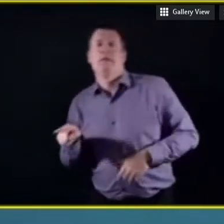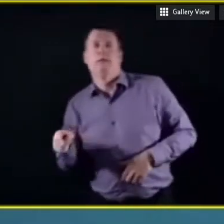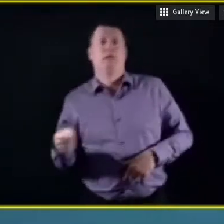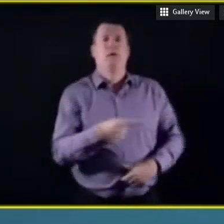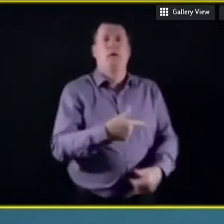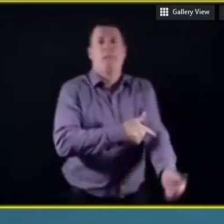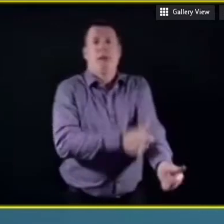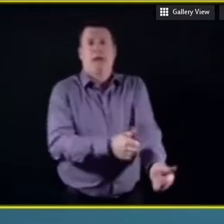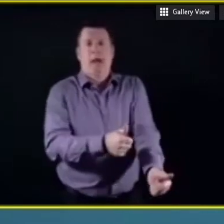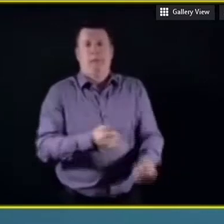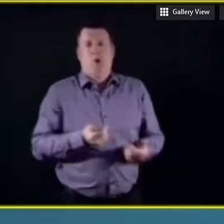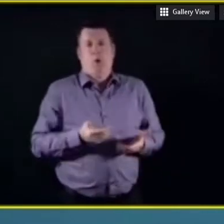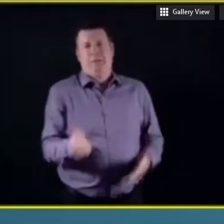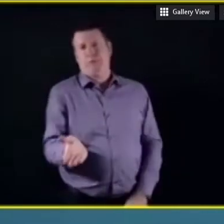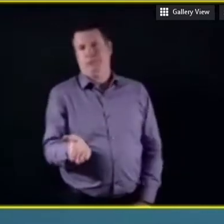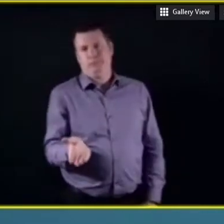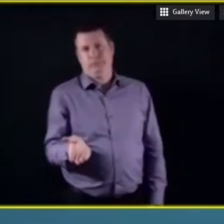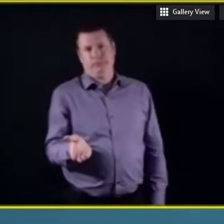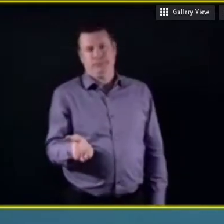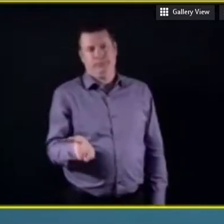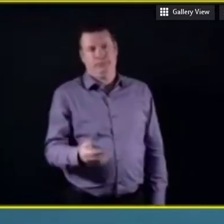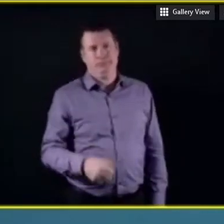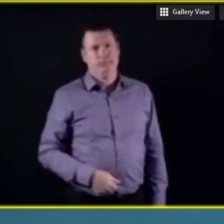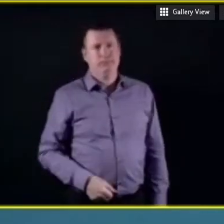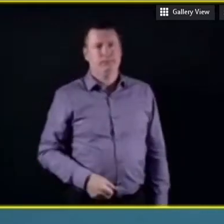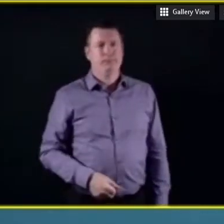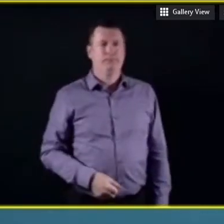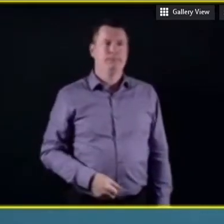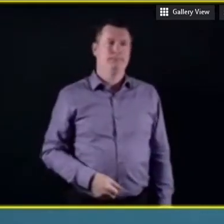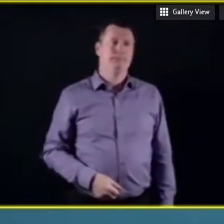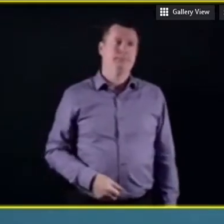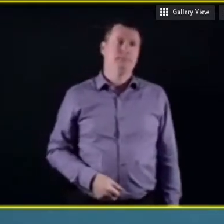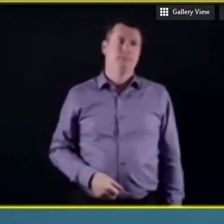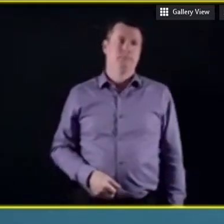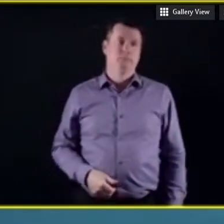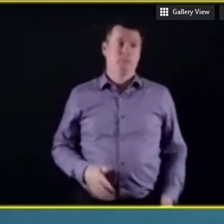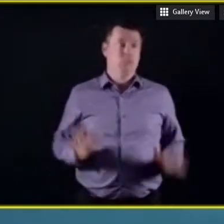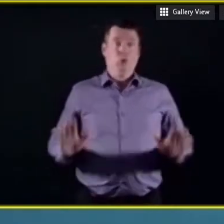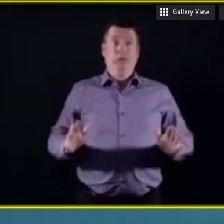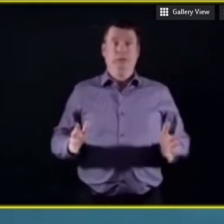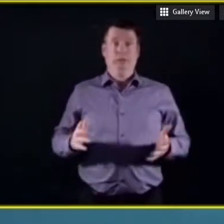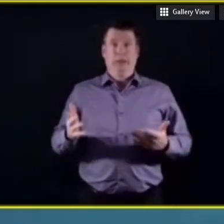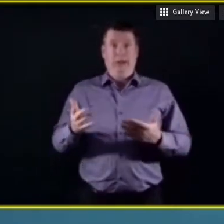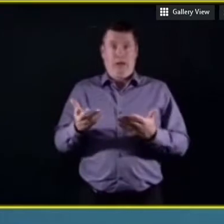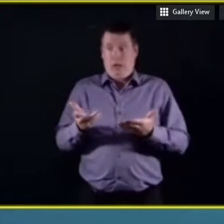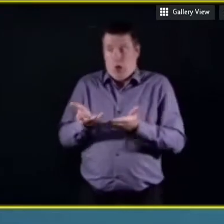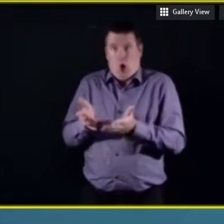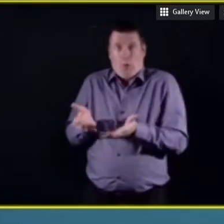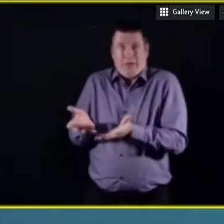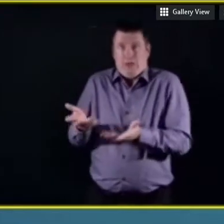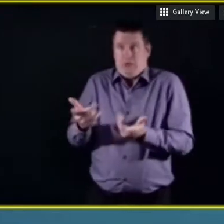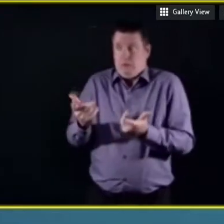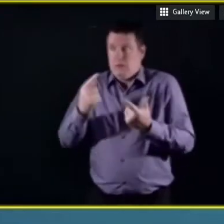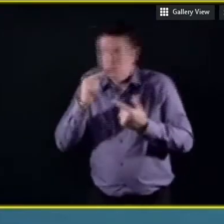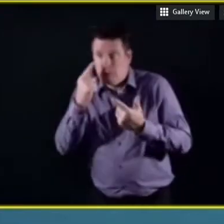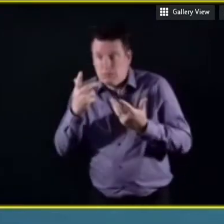up able to make really good diagnoses just based on that. But otherwise it was usually just a viral upper respiratory